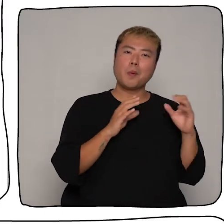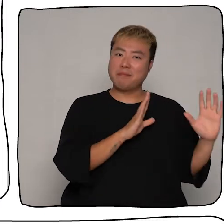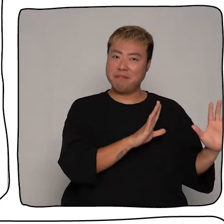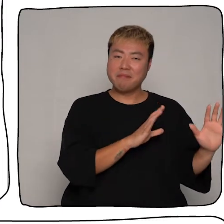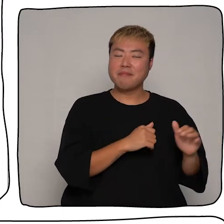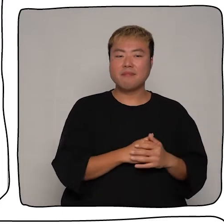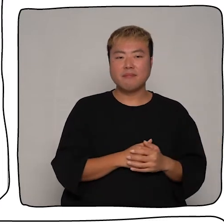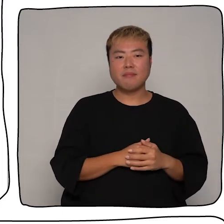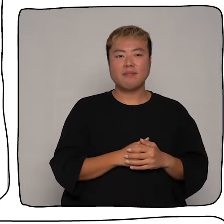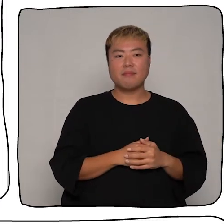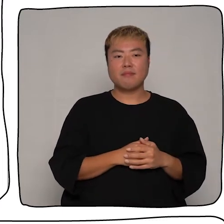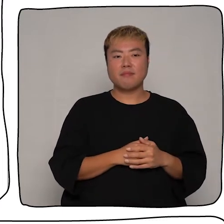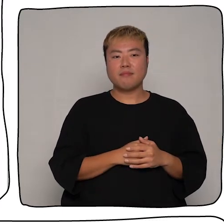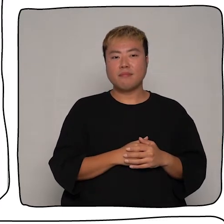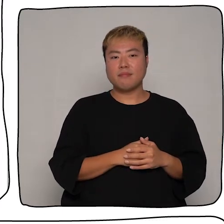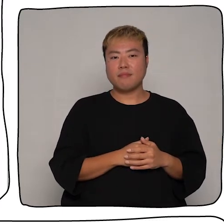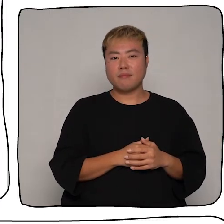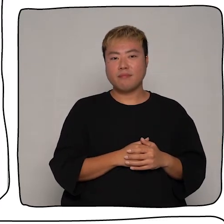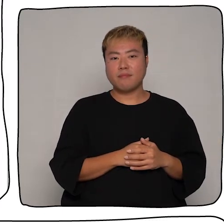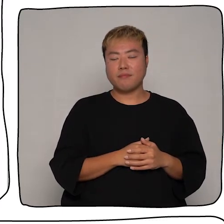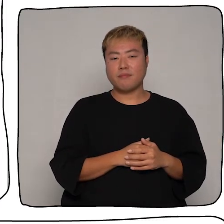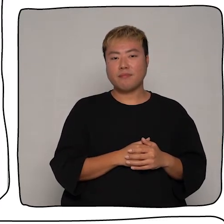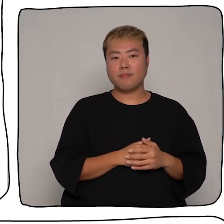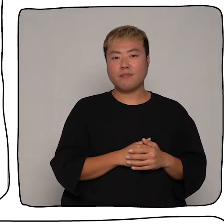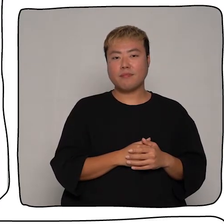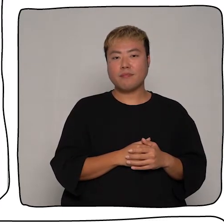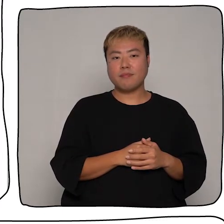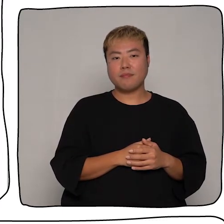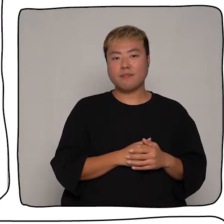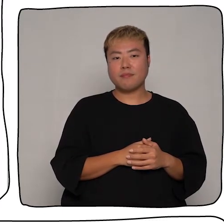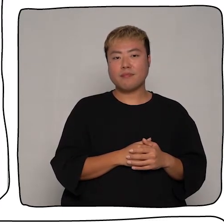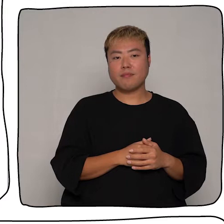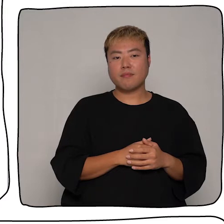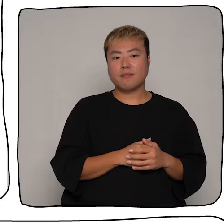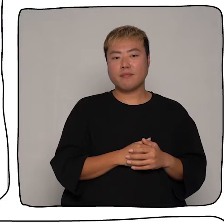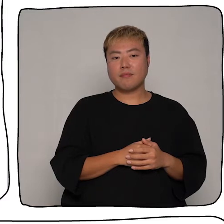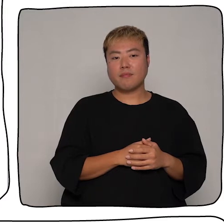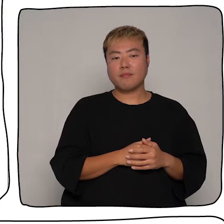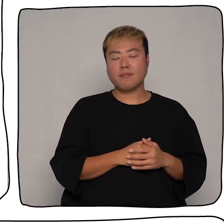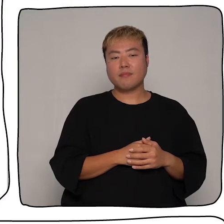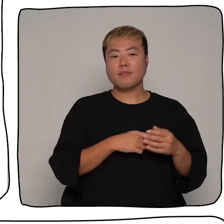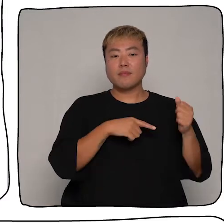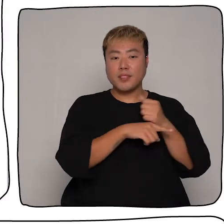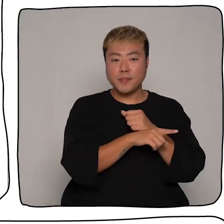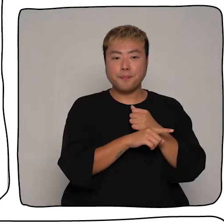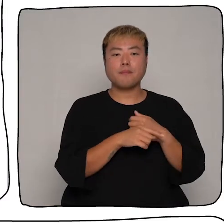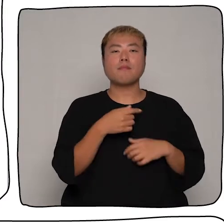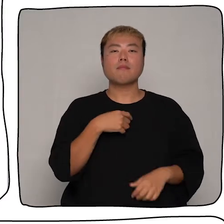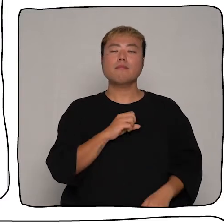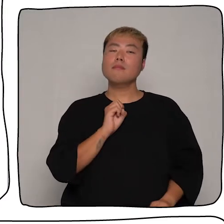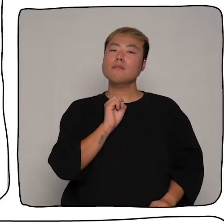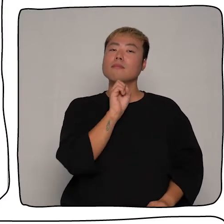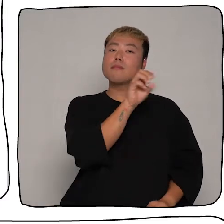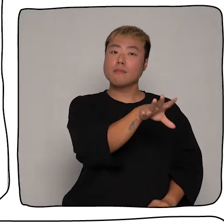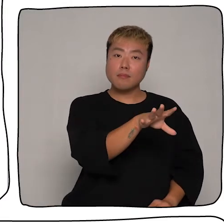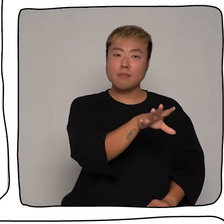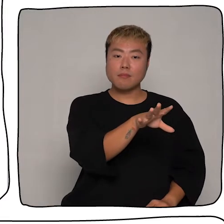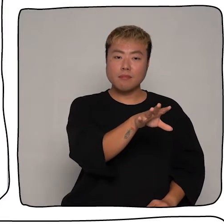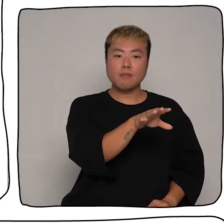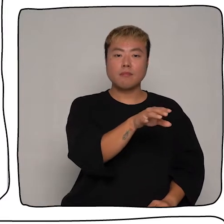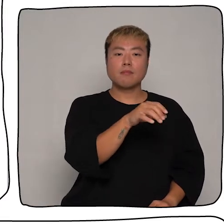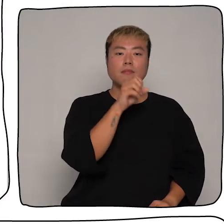direction, monodirectional communication, which means the sender has